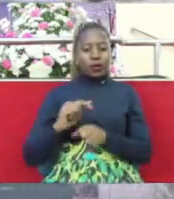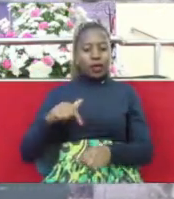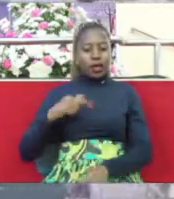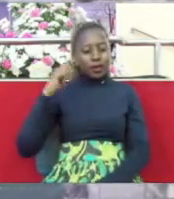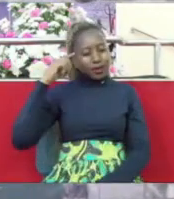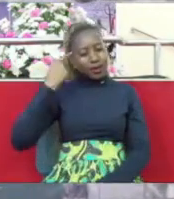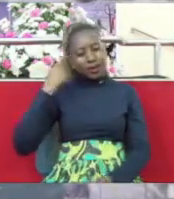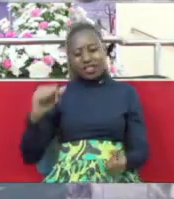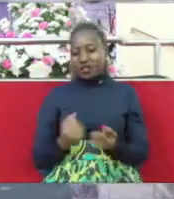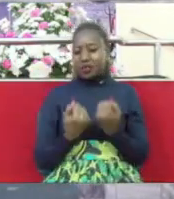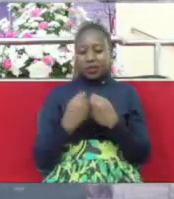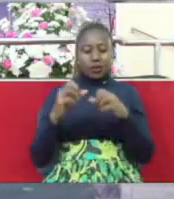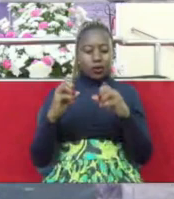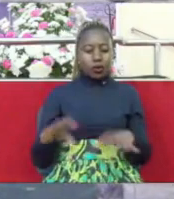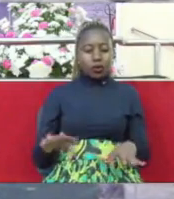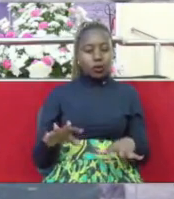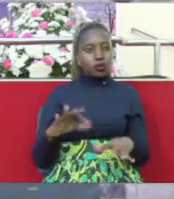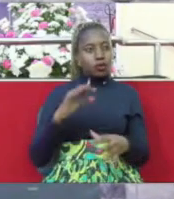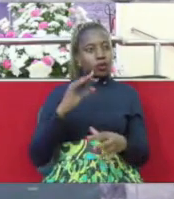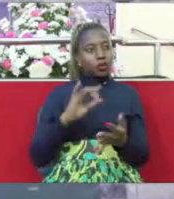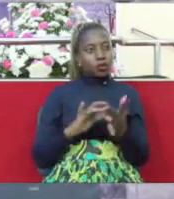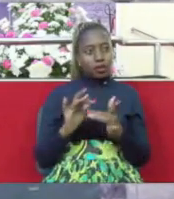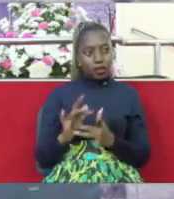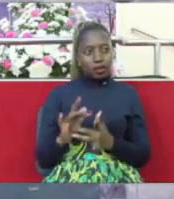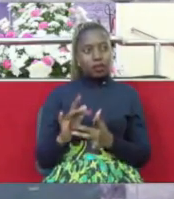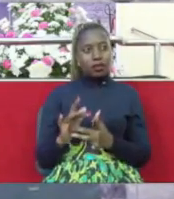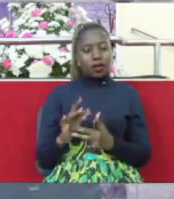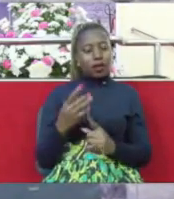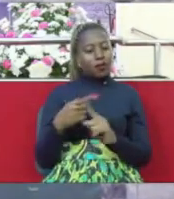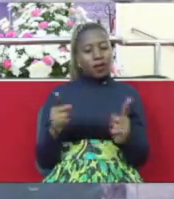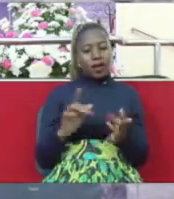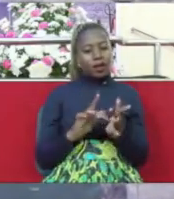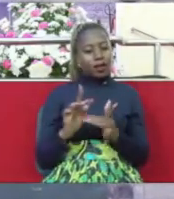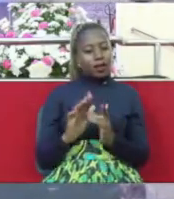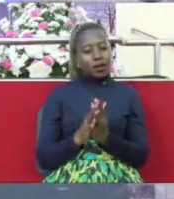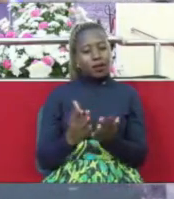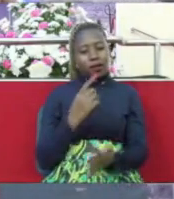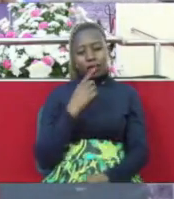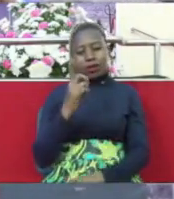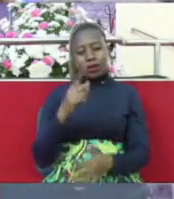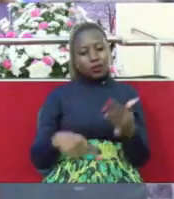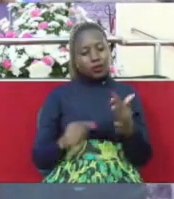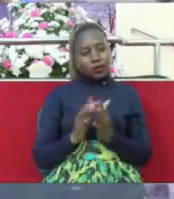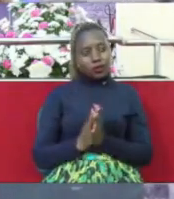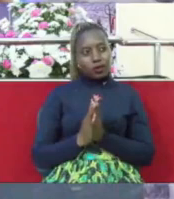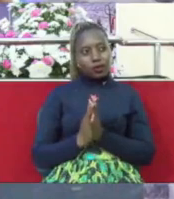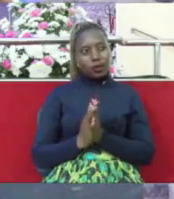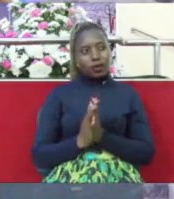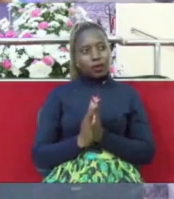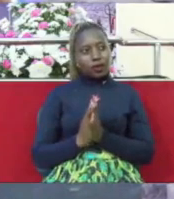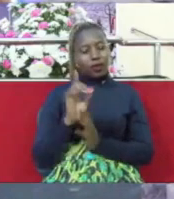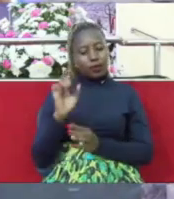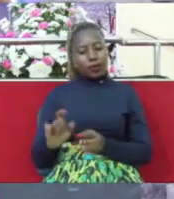Ambayo inakufanya ufikirie kwamba uende usimpoteze Yesu. But scripture there is telling us that we need to take heed. Lakini Biblia inatuambia tumakinike.